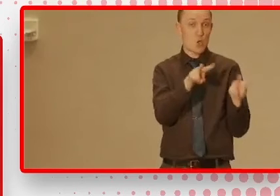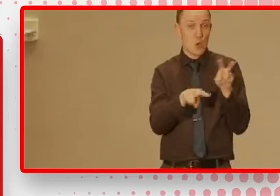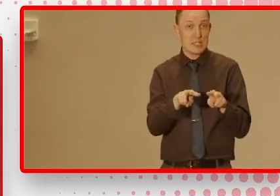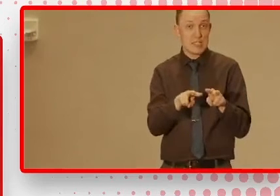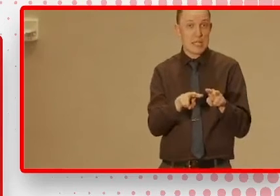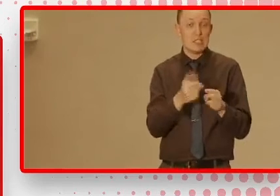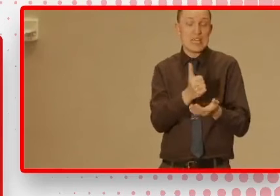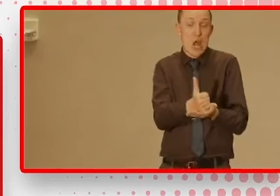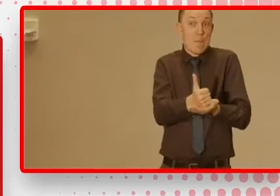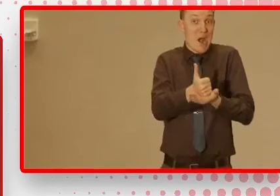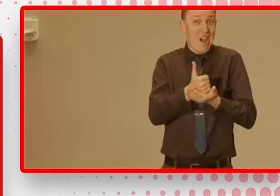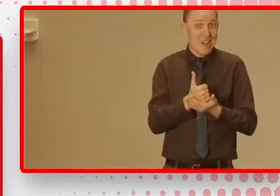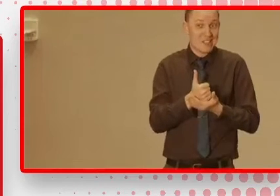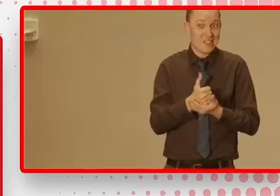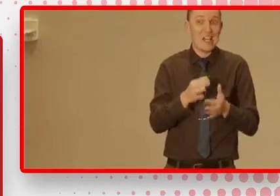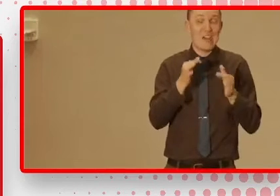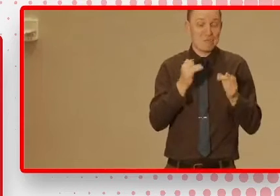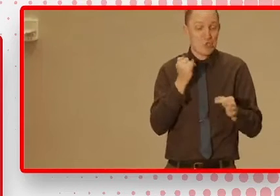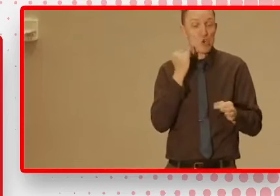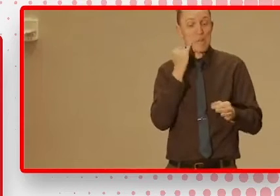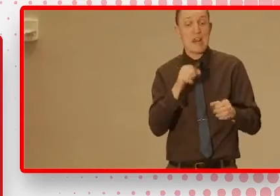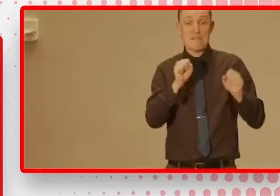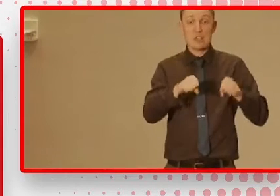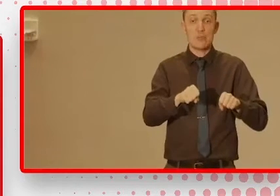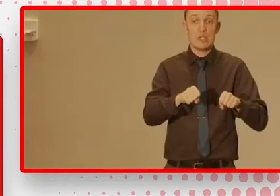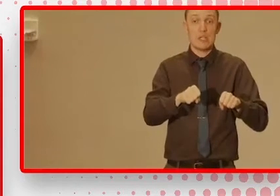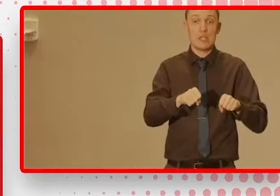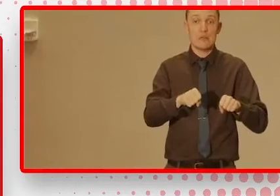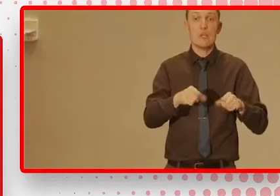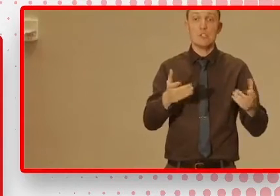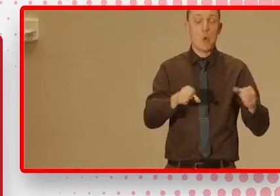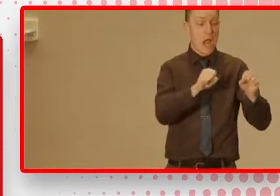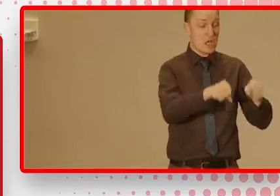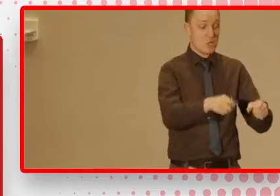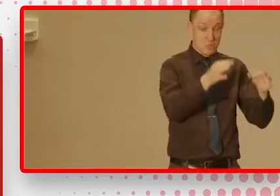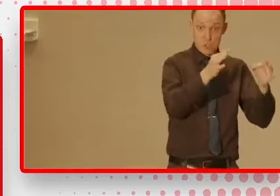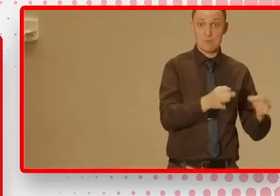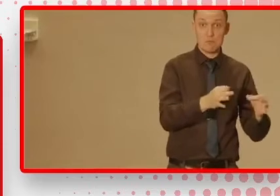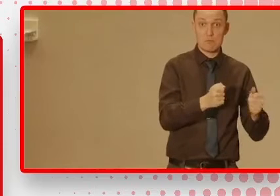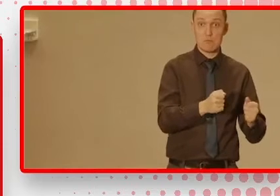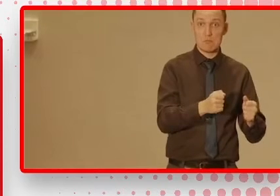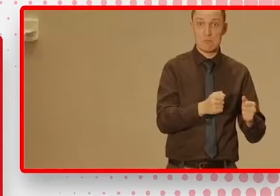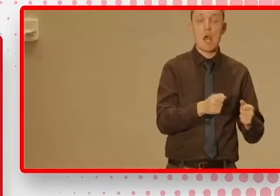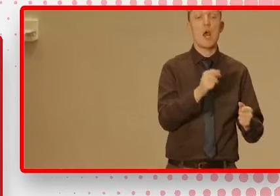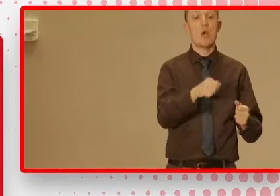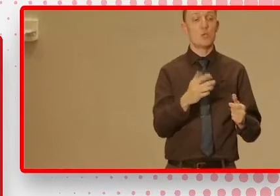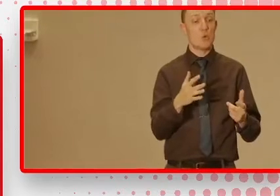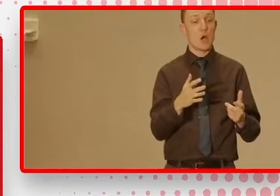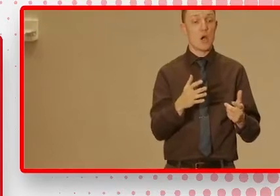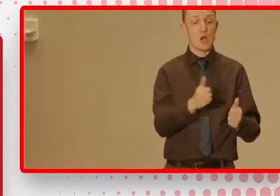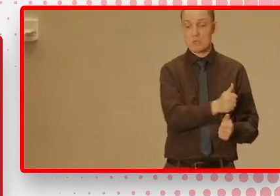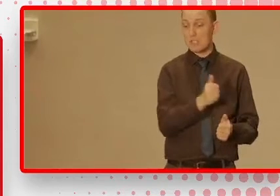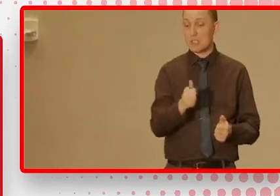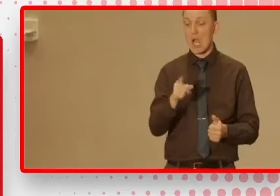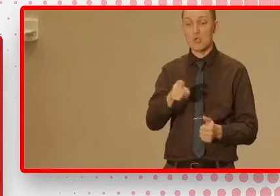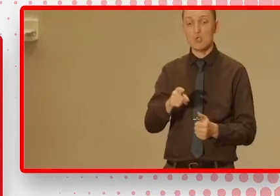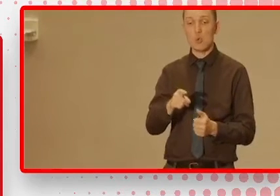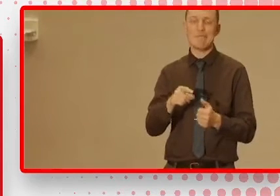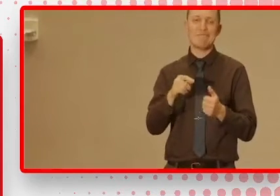that eligibility. Once the eligibility is determined, if you are determined eligible, you are assigned to what's called an order of